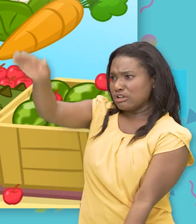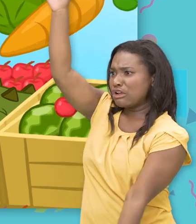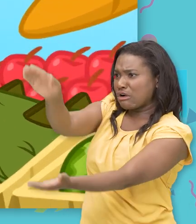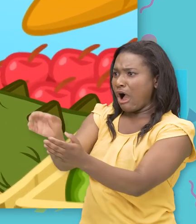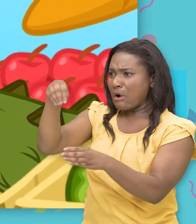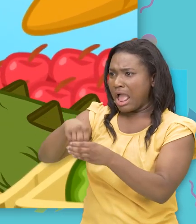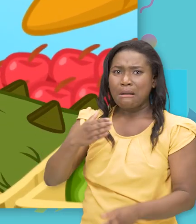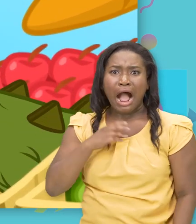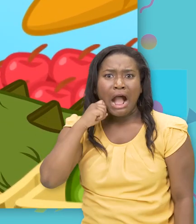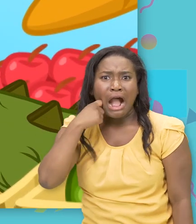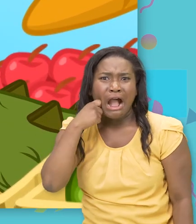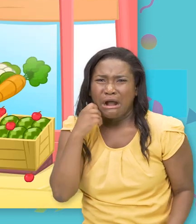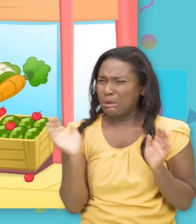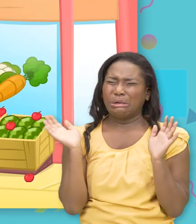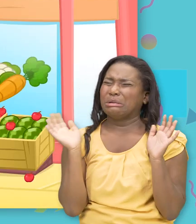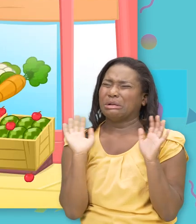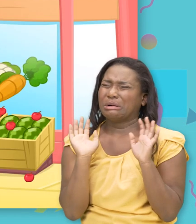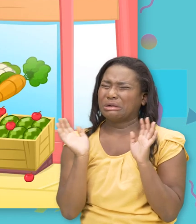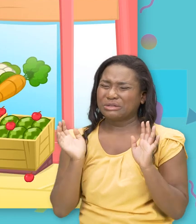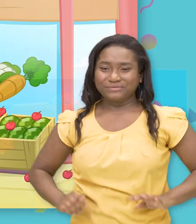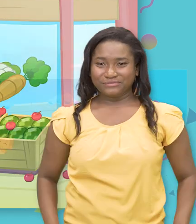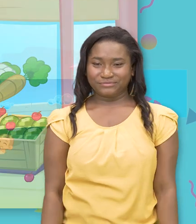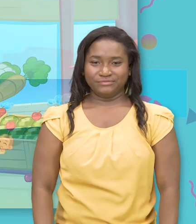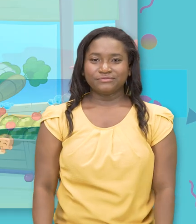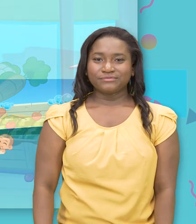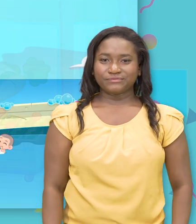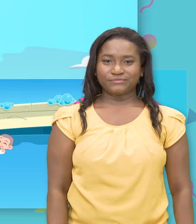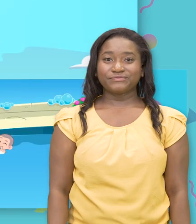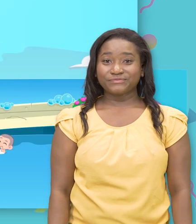There's a crocodile in my apples! Oh, no!